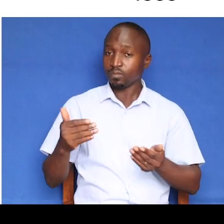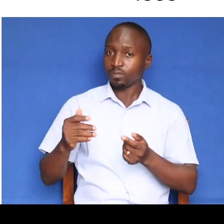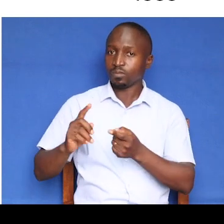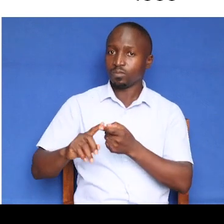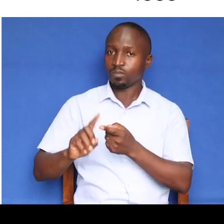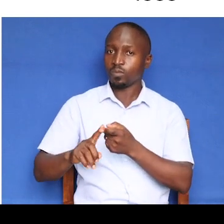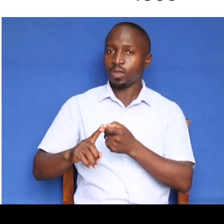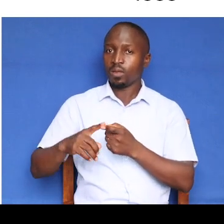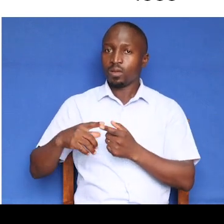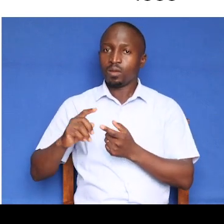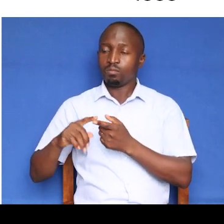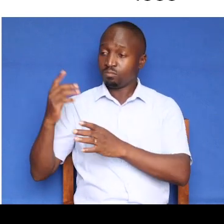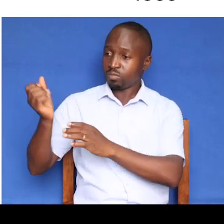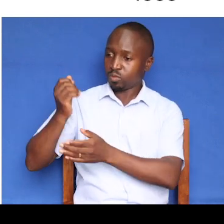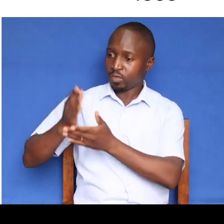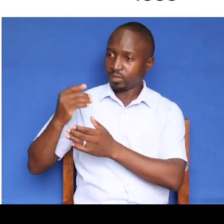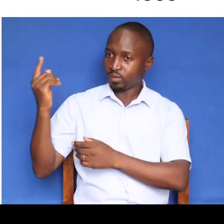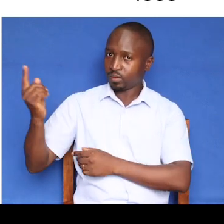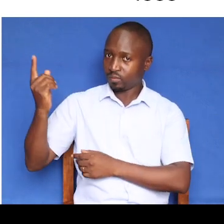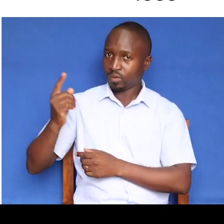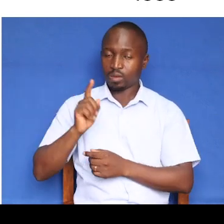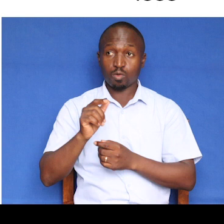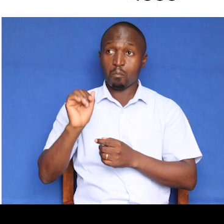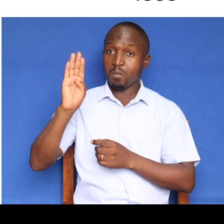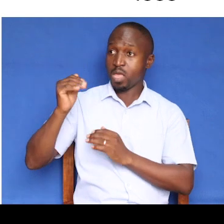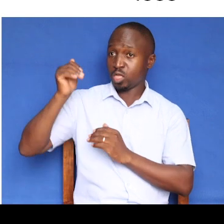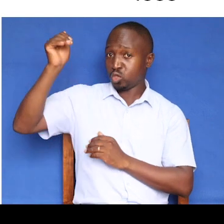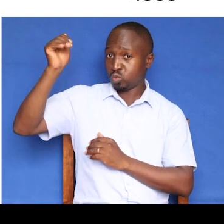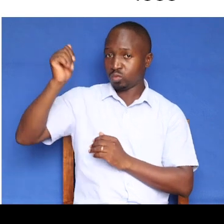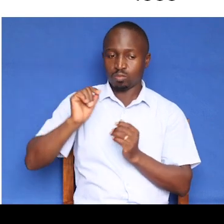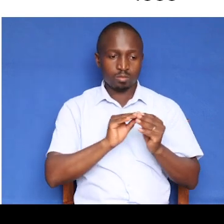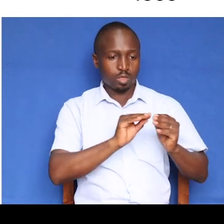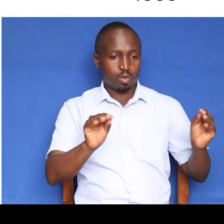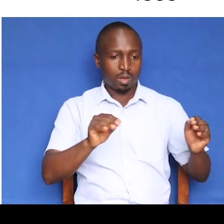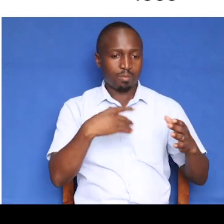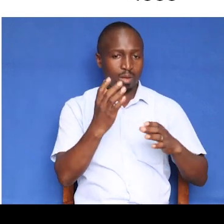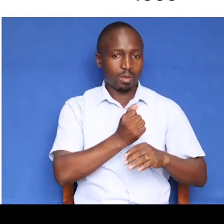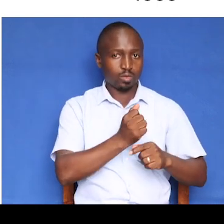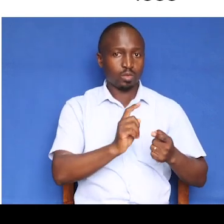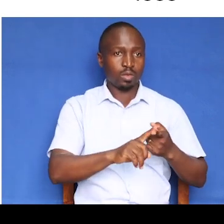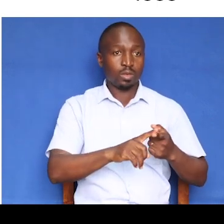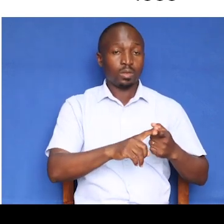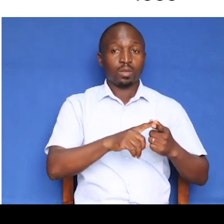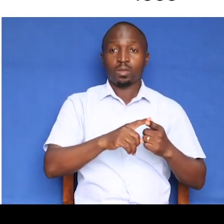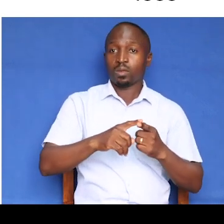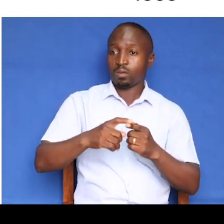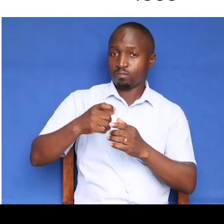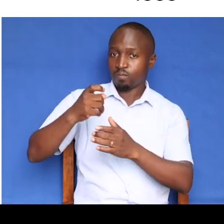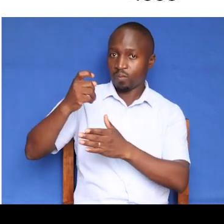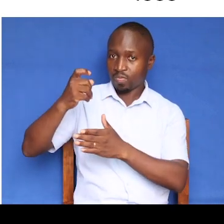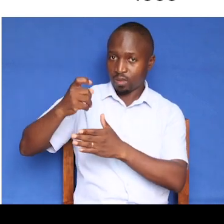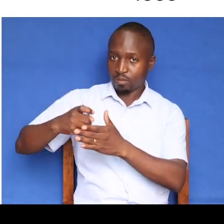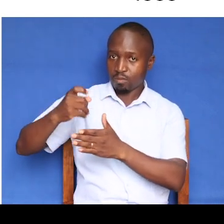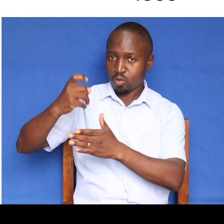have from B, 82,000, minus personal or income tax. Income tax, which is tax levied on